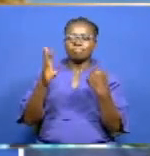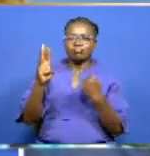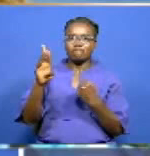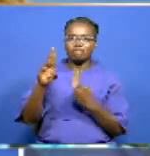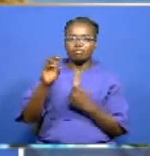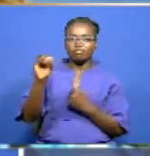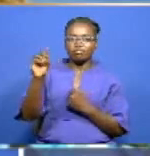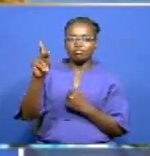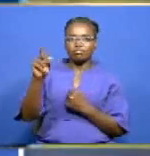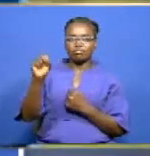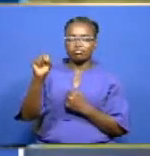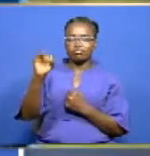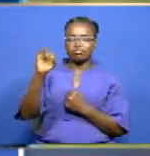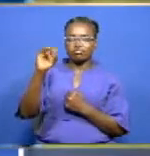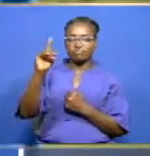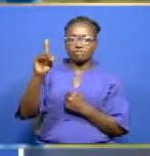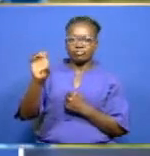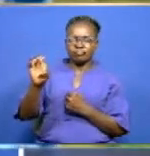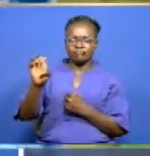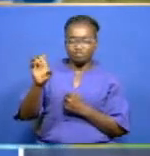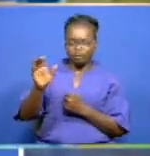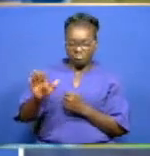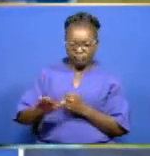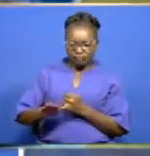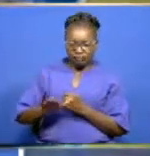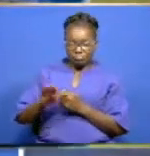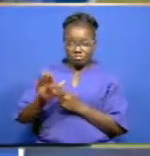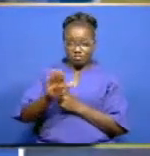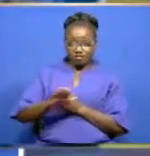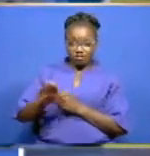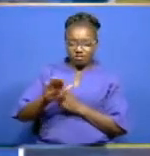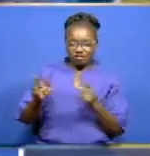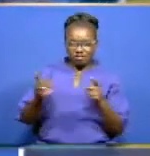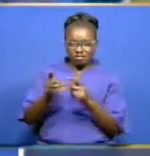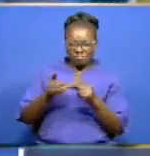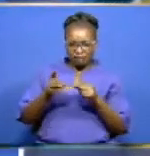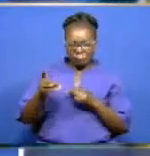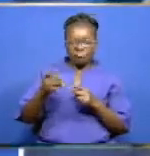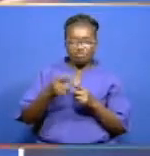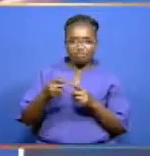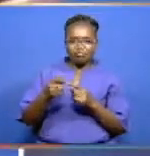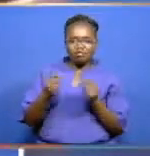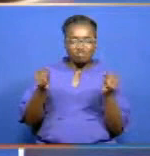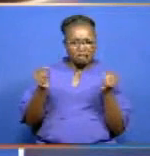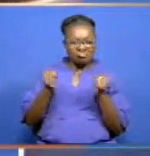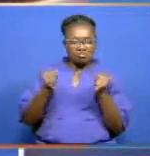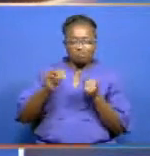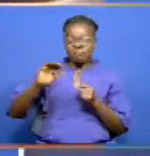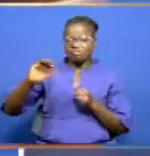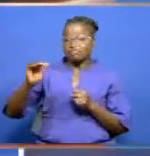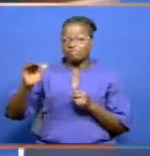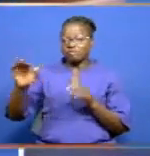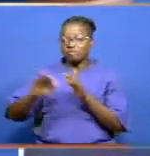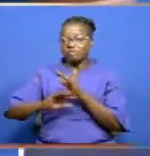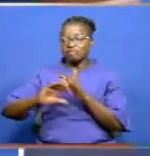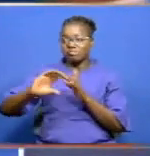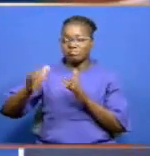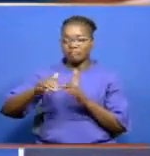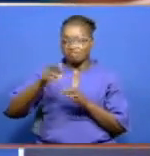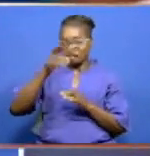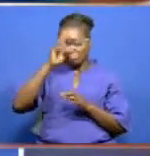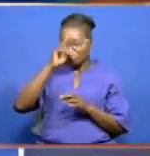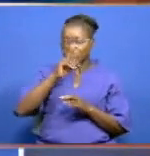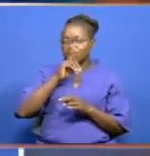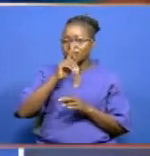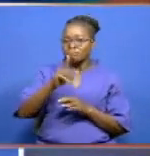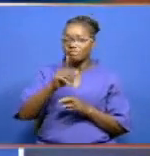along Bipers Road just a short distance from Nyahuru Town. Nyahuru Sub-County Police Commander Geoffrey Mayek